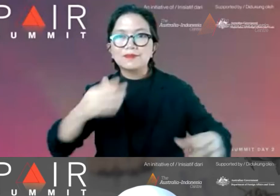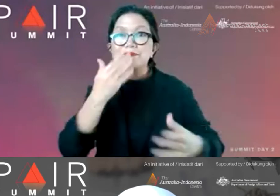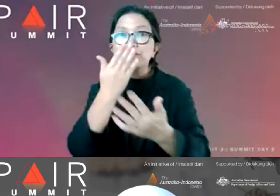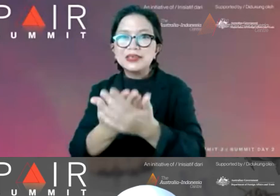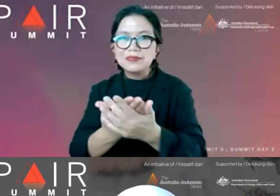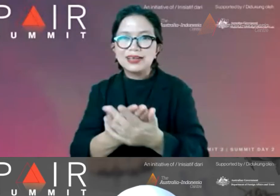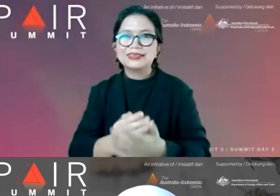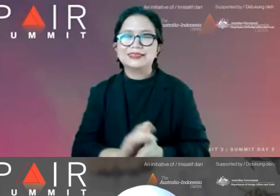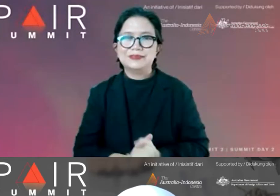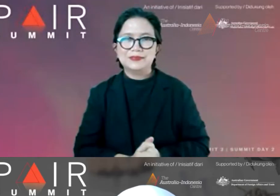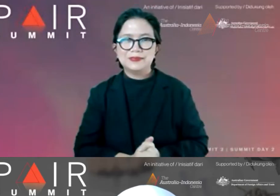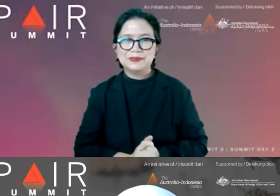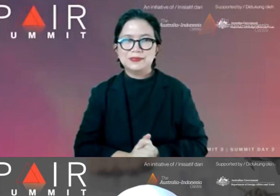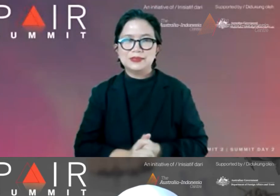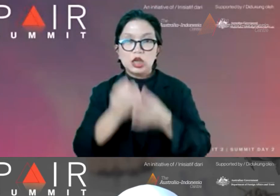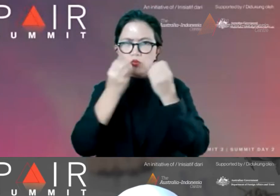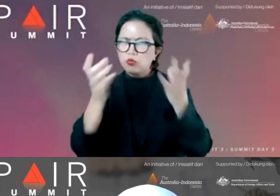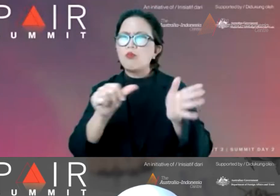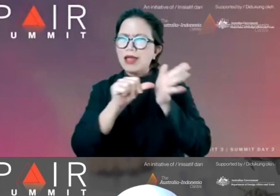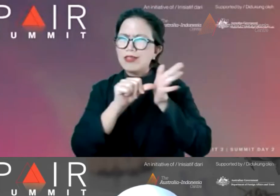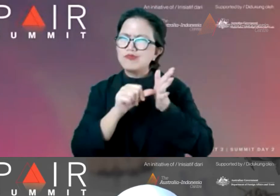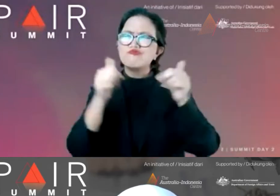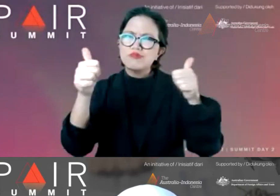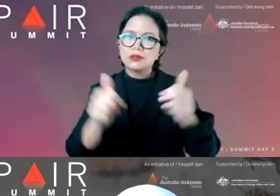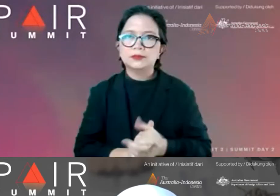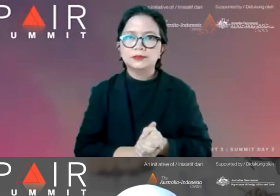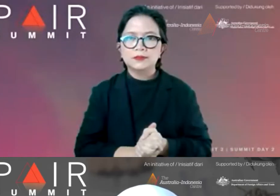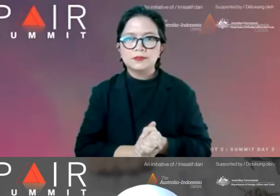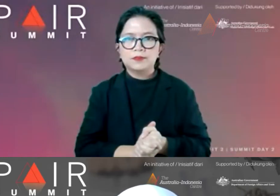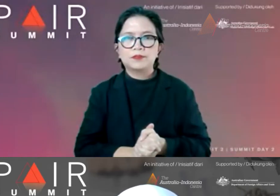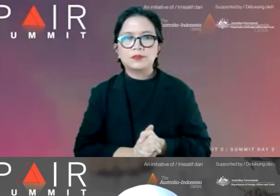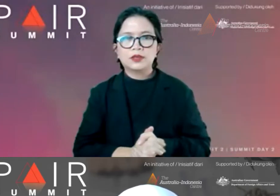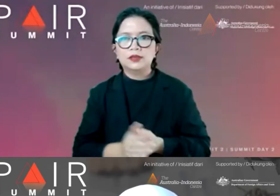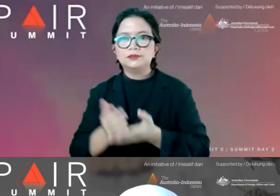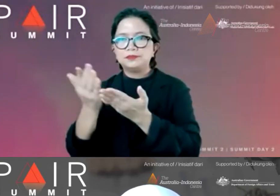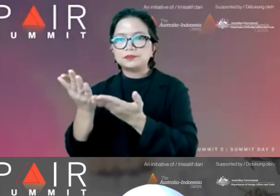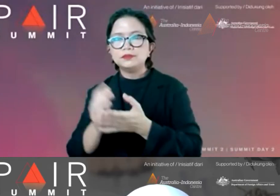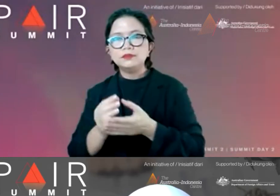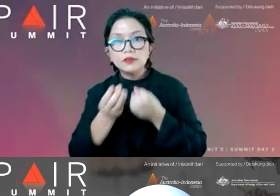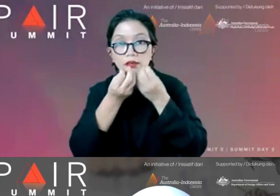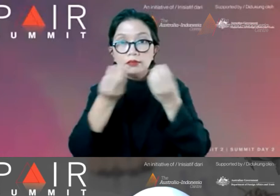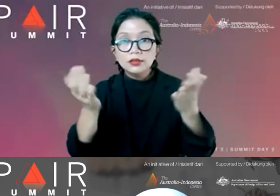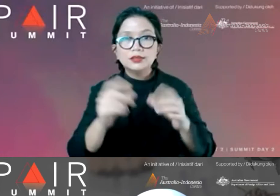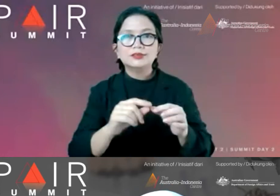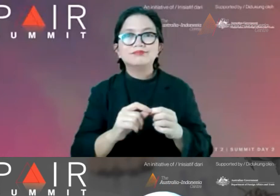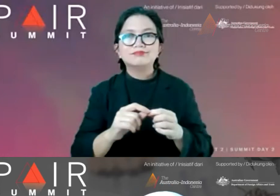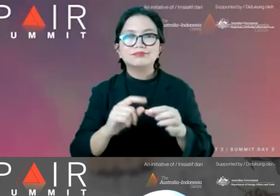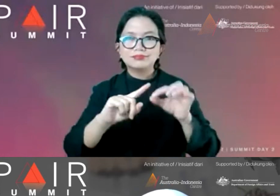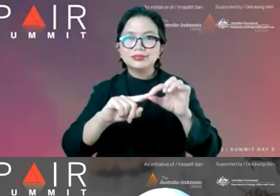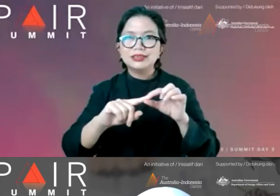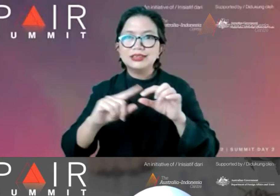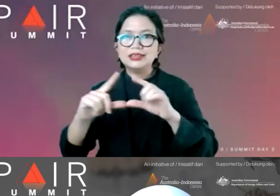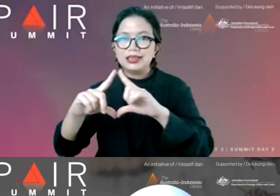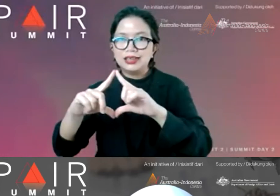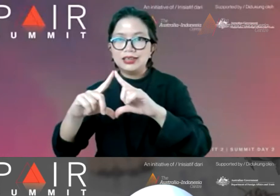with framing it. And look, I will just mention we have a question in the Q&A, which I think the researchers could jump on. It's around the role